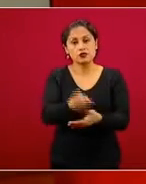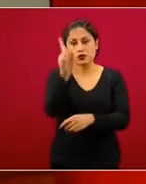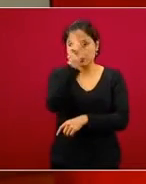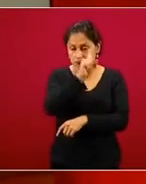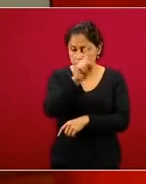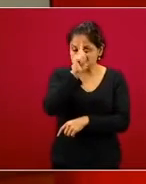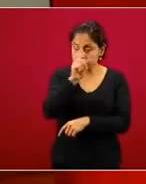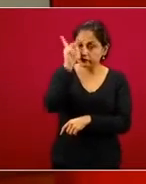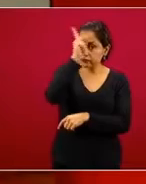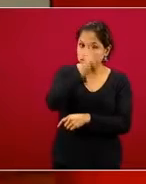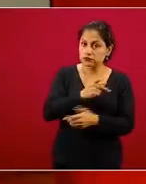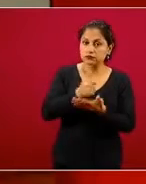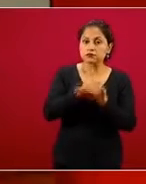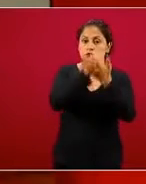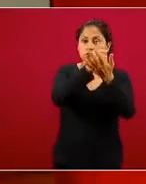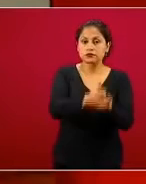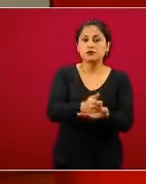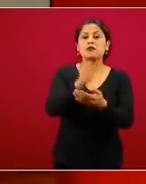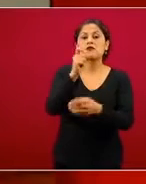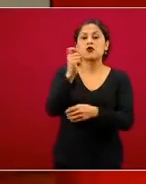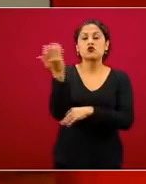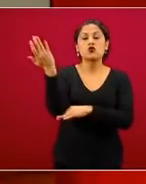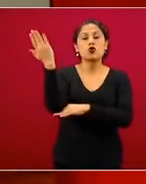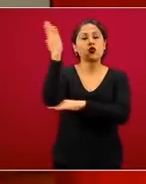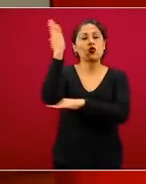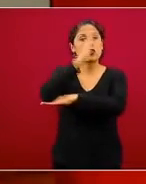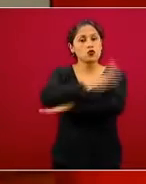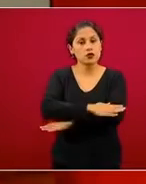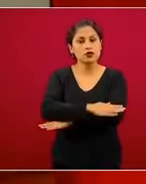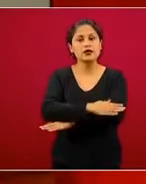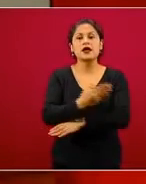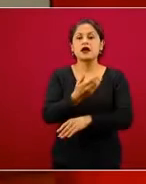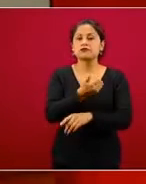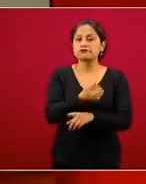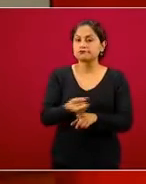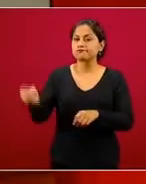mental health specialized unit, in which we've been providing